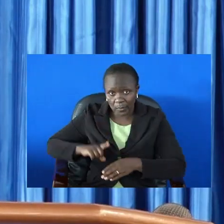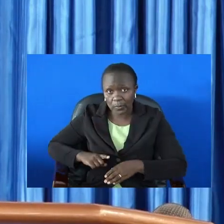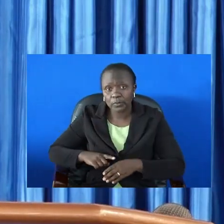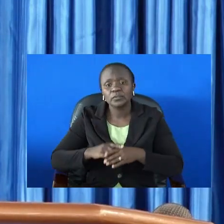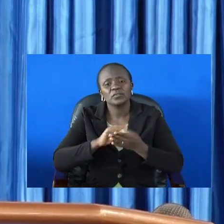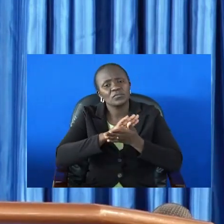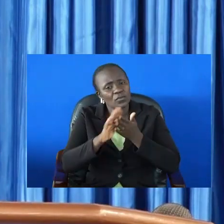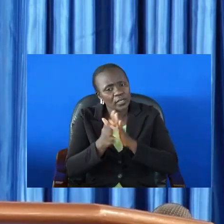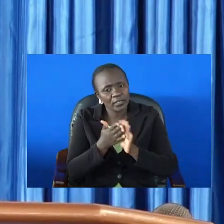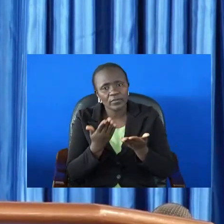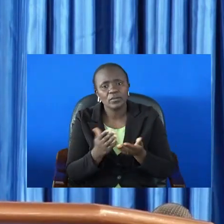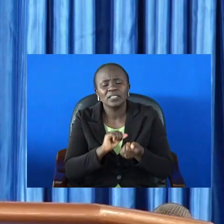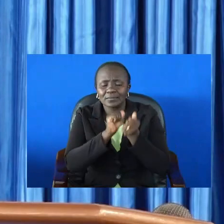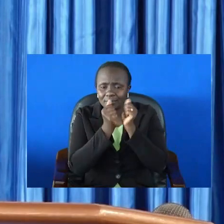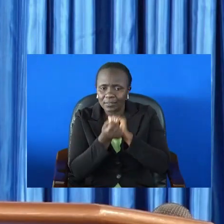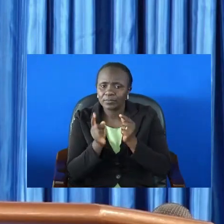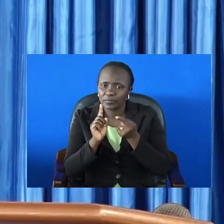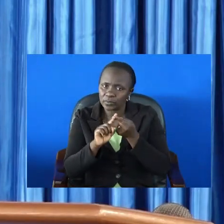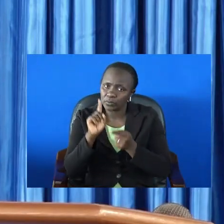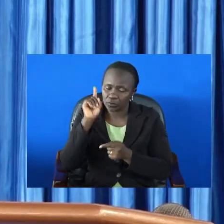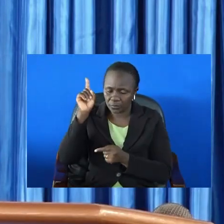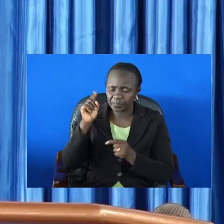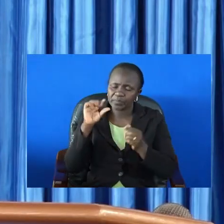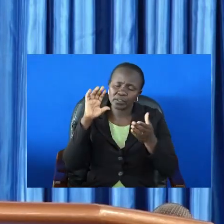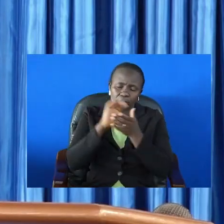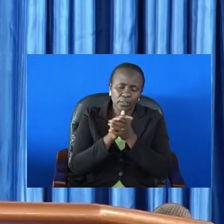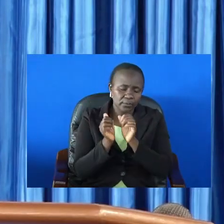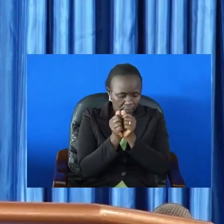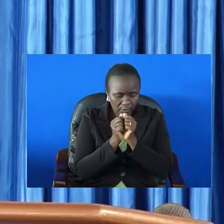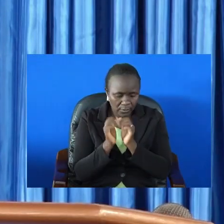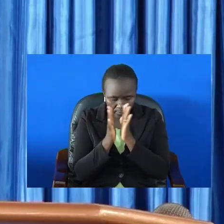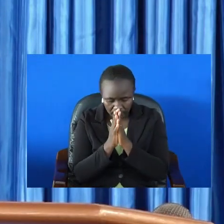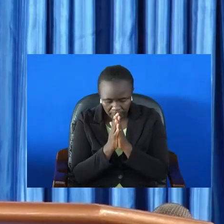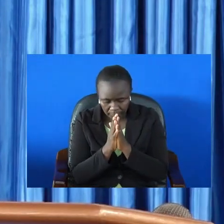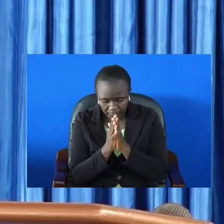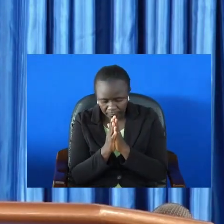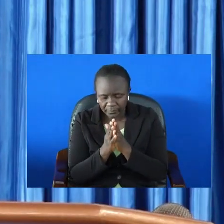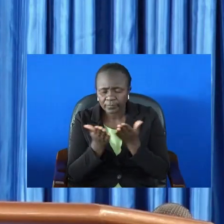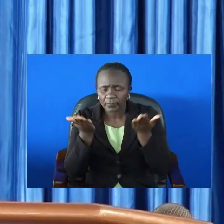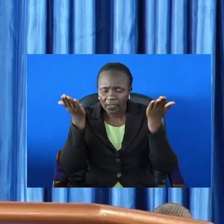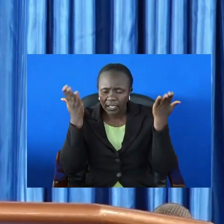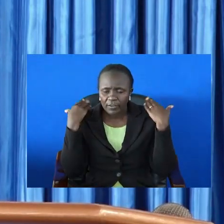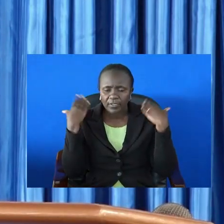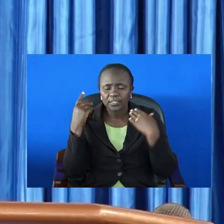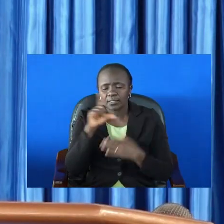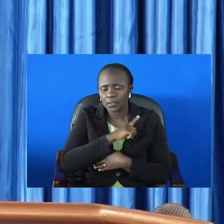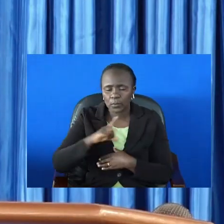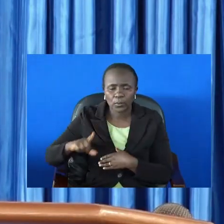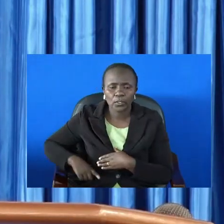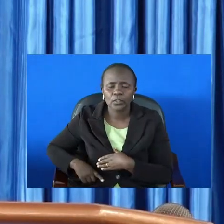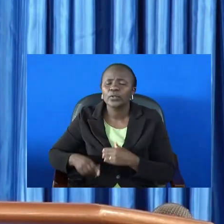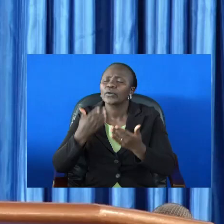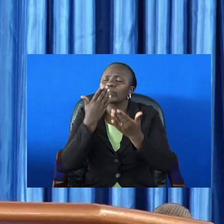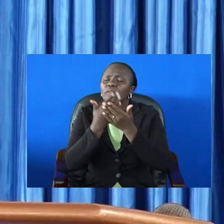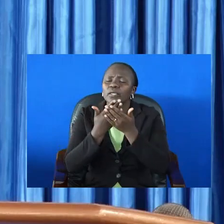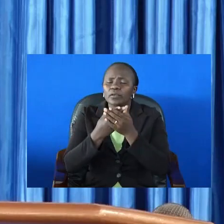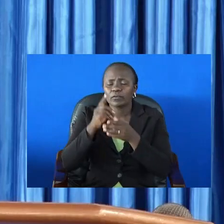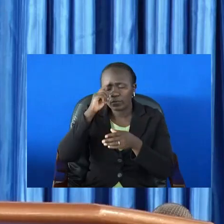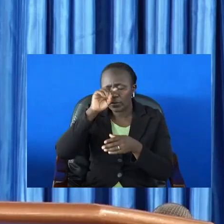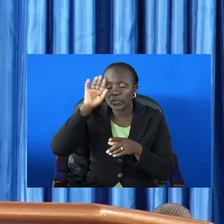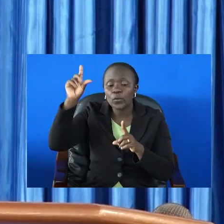you by turning to Him. Let's believe together as we pray. Everlasting Lord, thank you for your